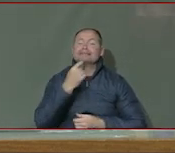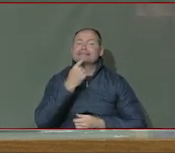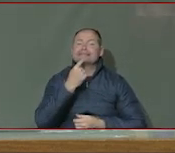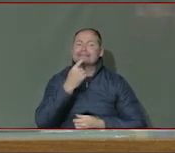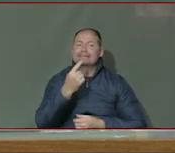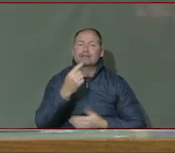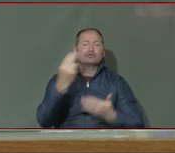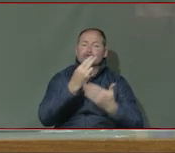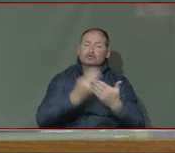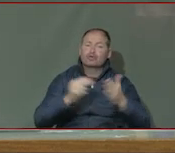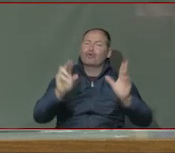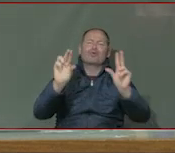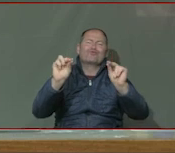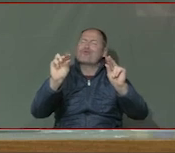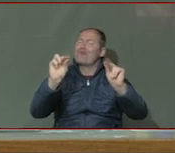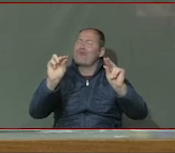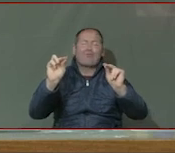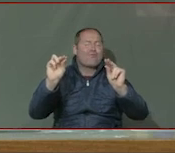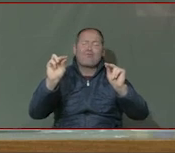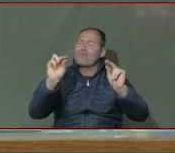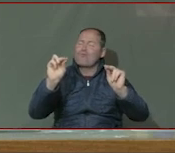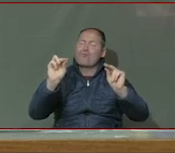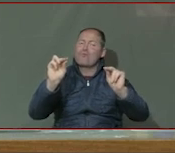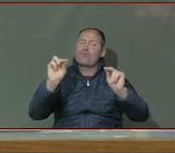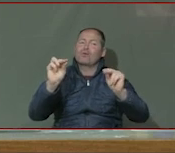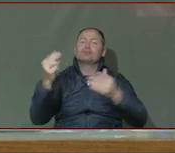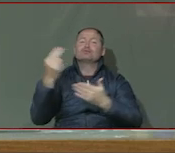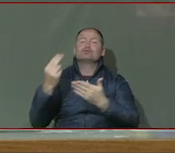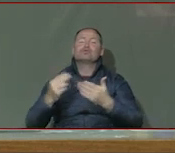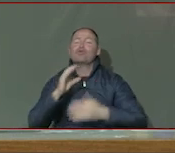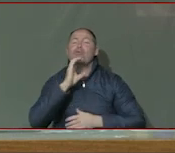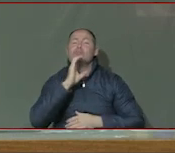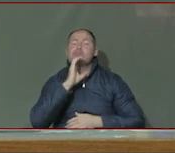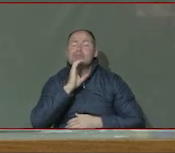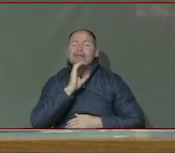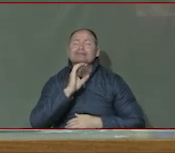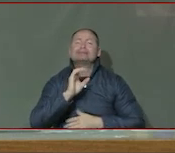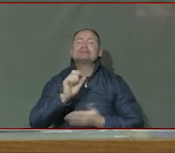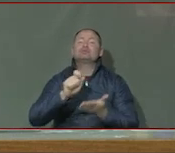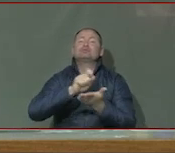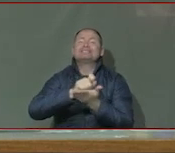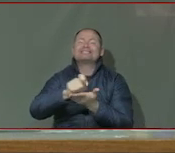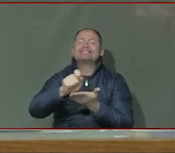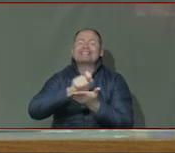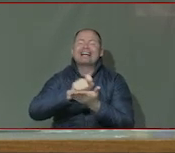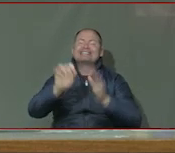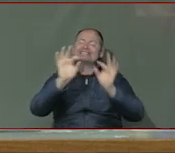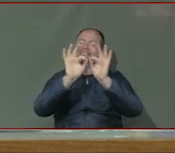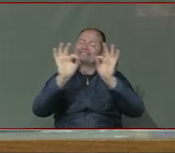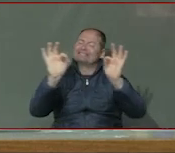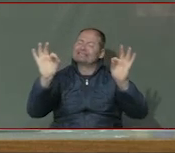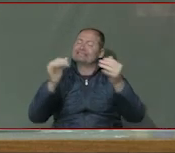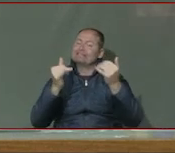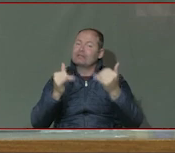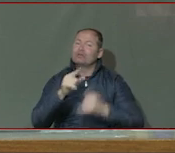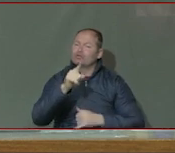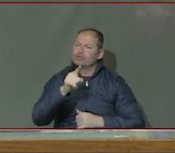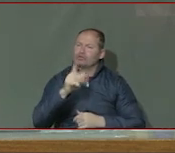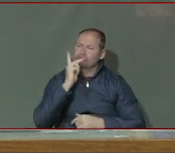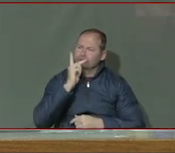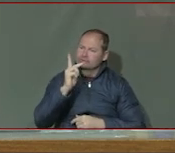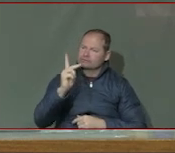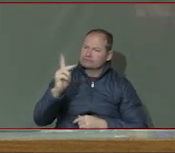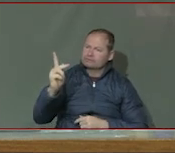draw anything, eh? Write down a sentence where you explain what do you now realize